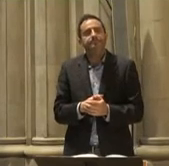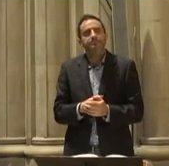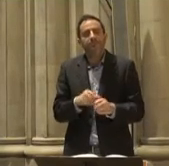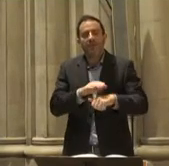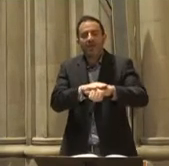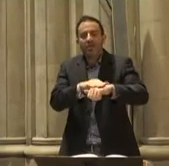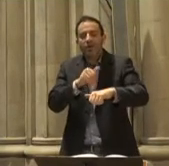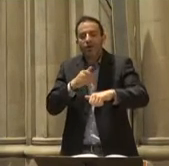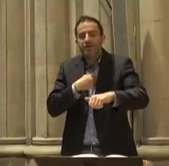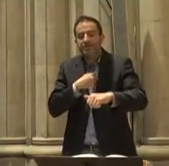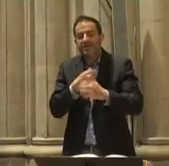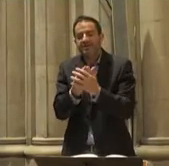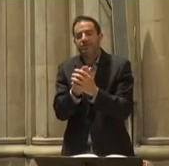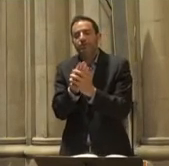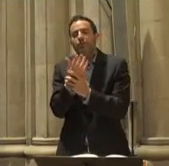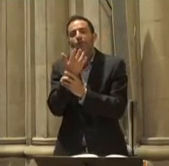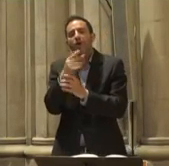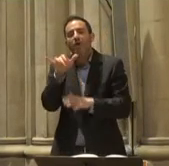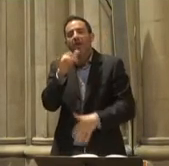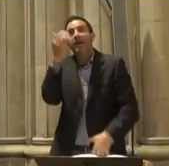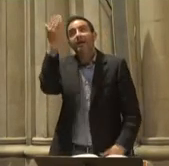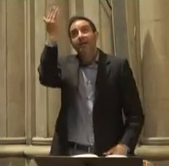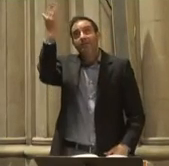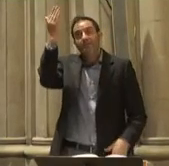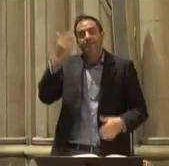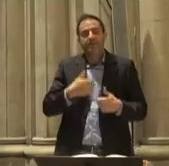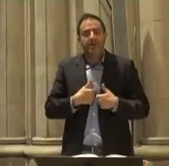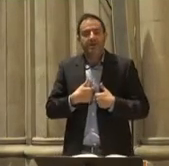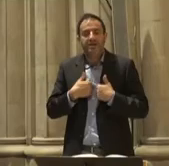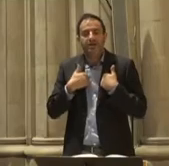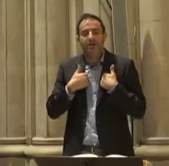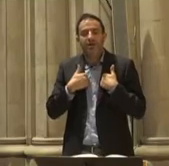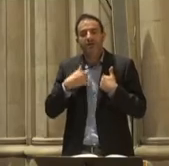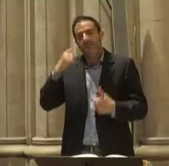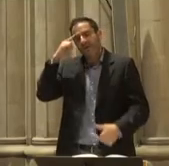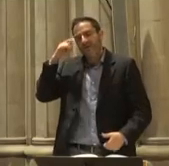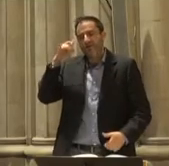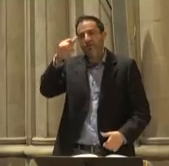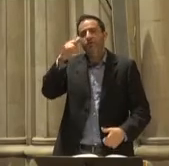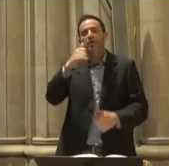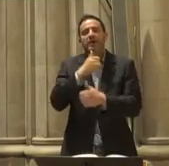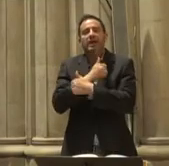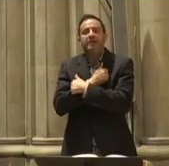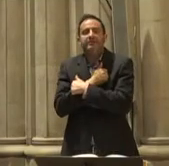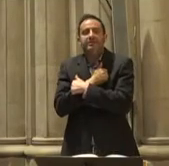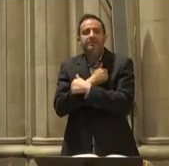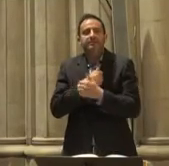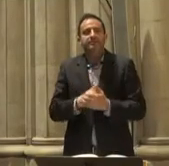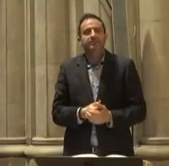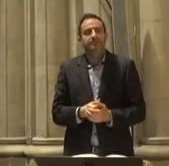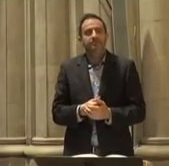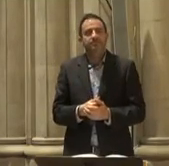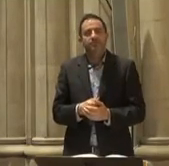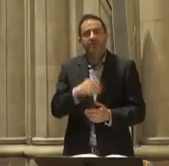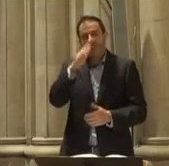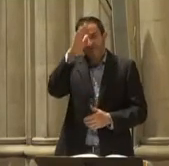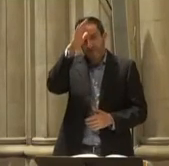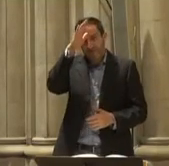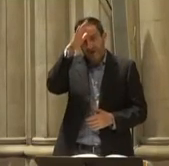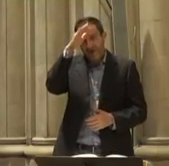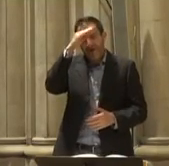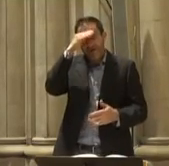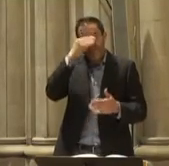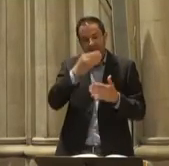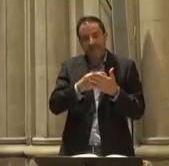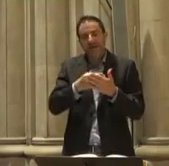summons us to grow in that image and to dwell in that eternal love, which is Father,